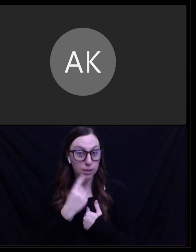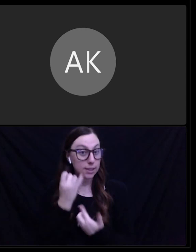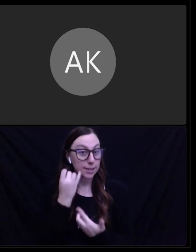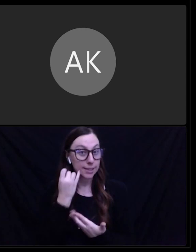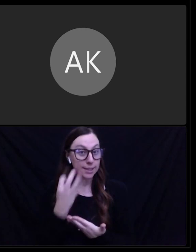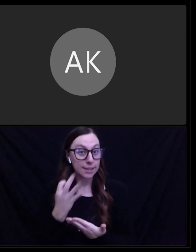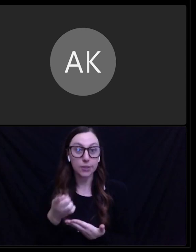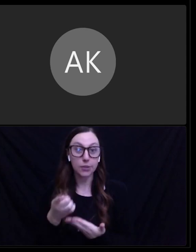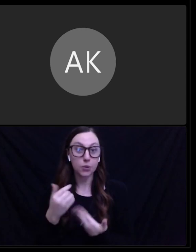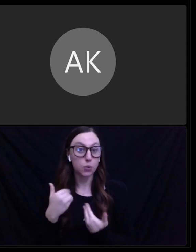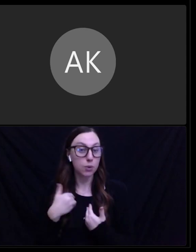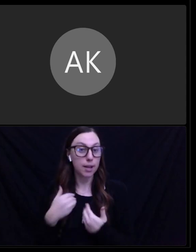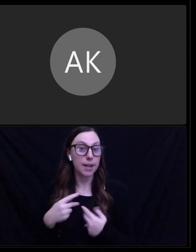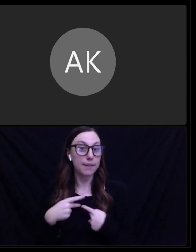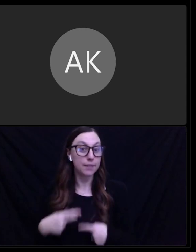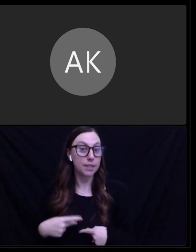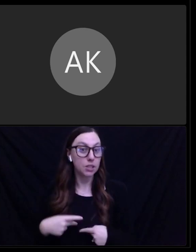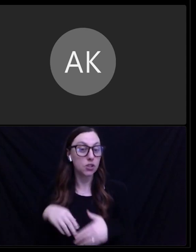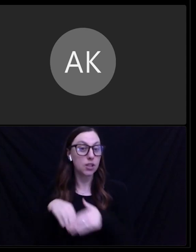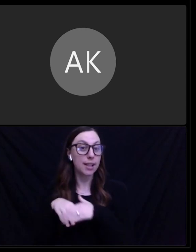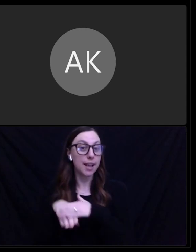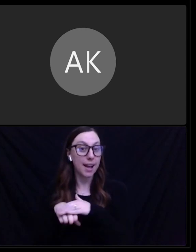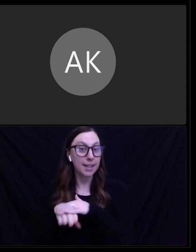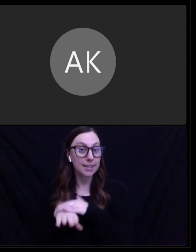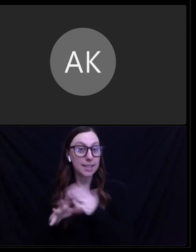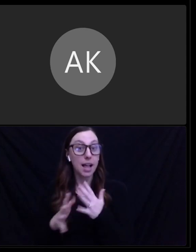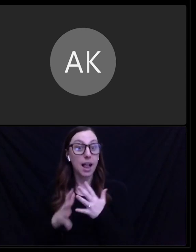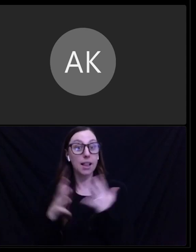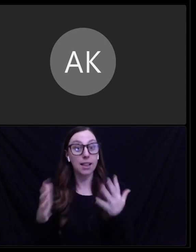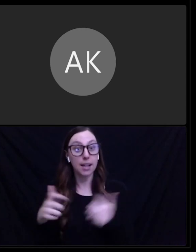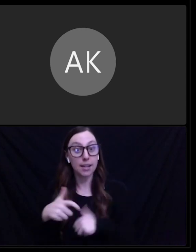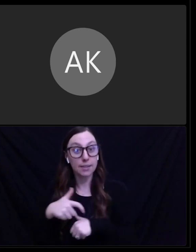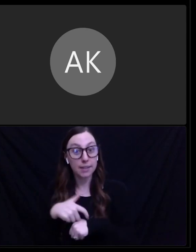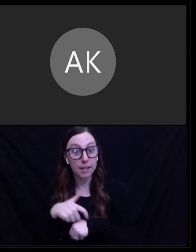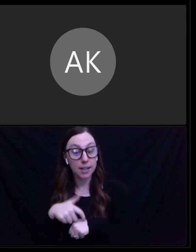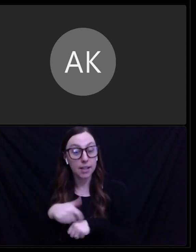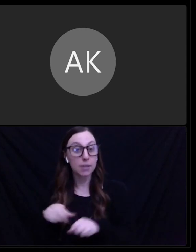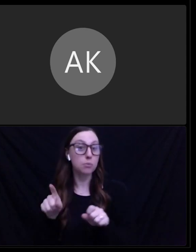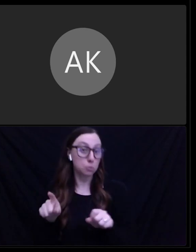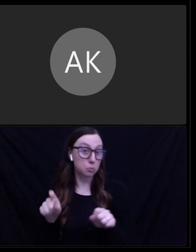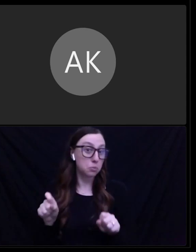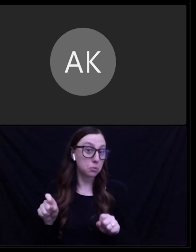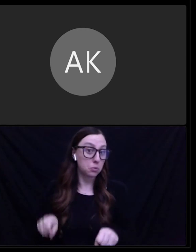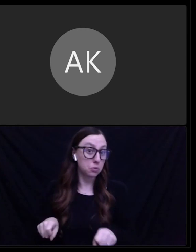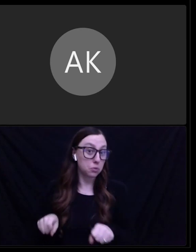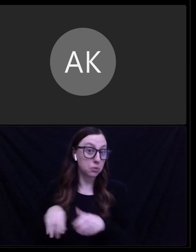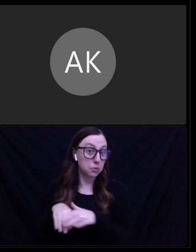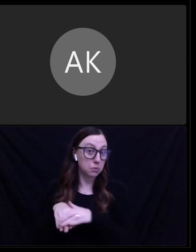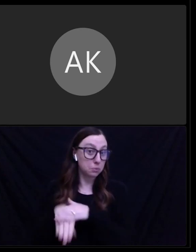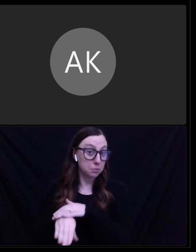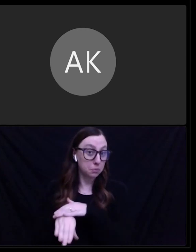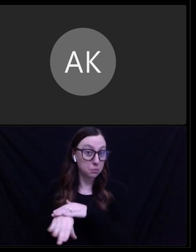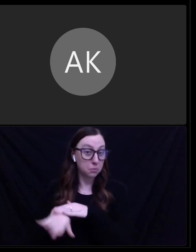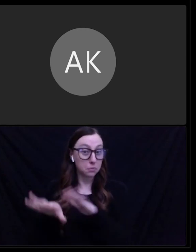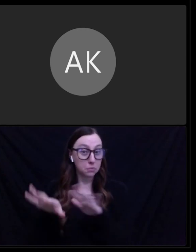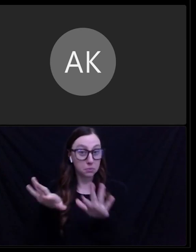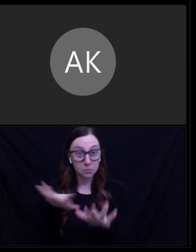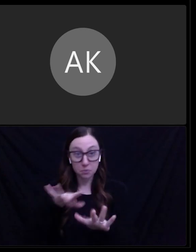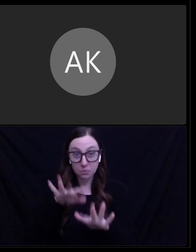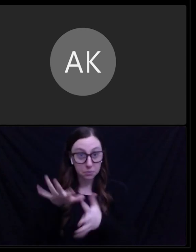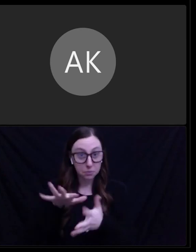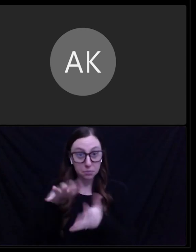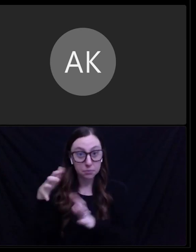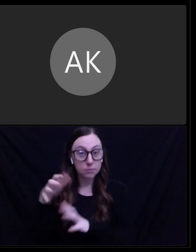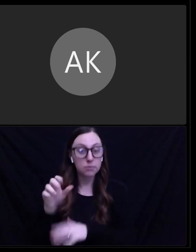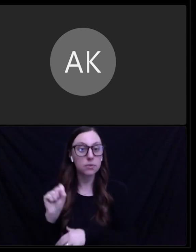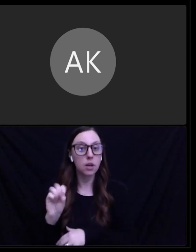physical access and a bunch of time that you could get in and mess with the software that runs